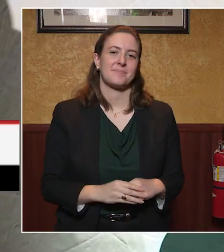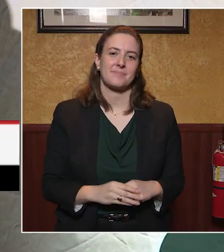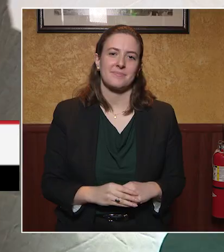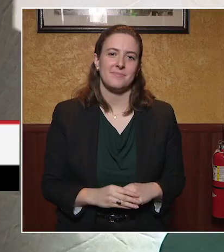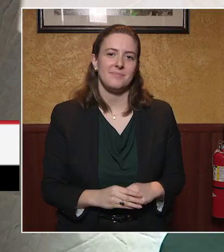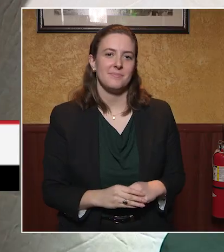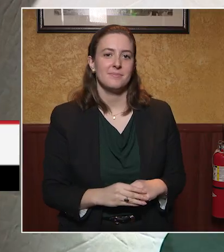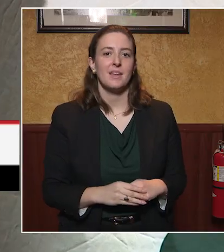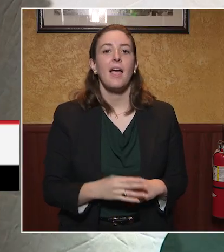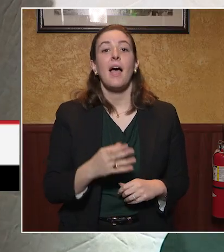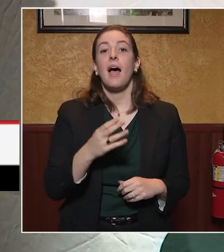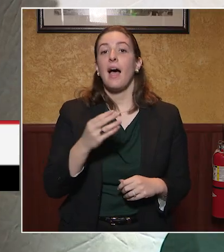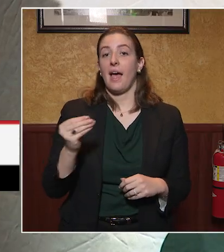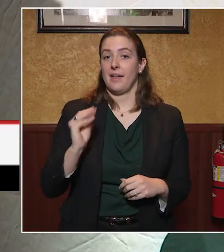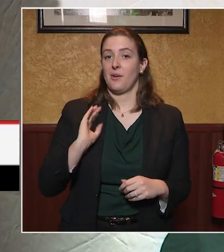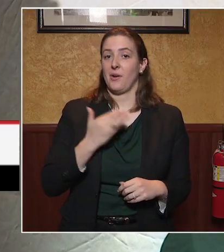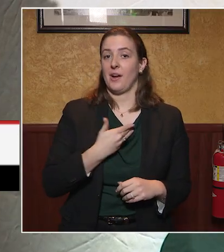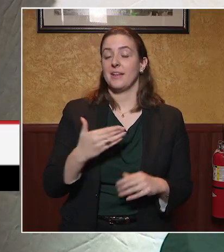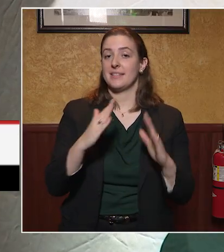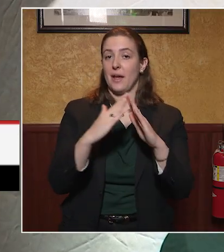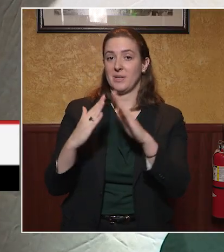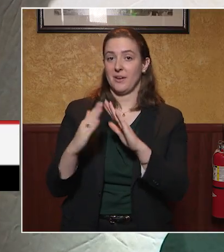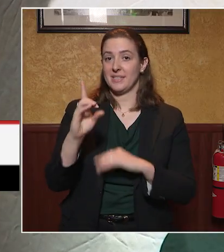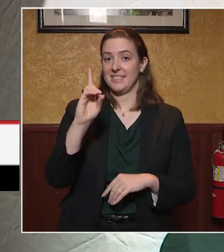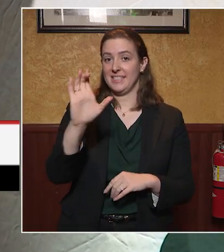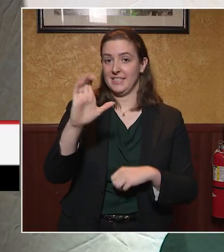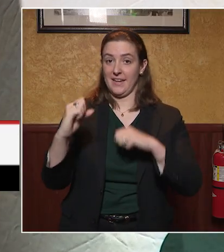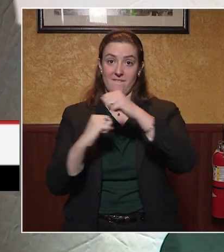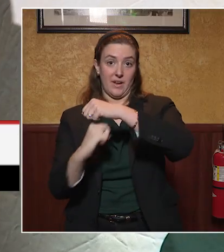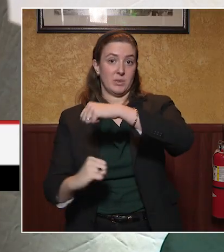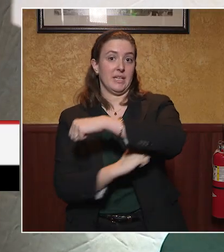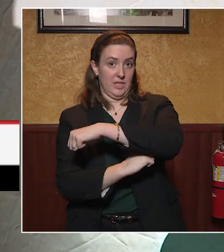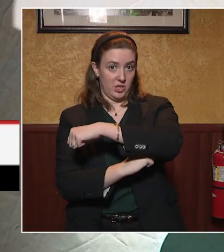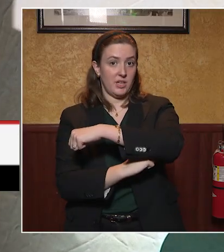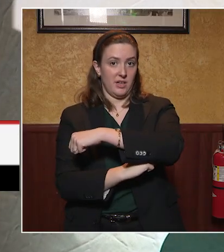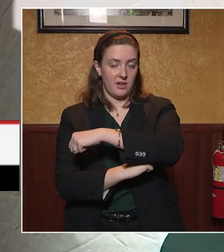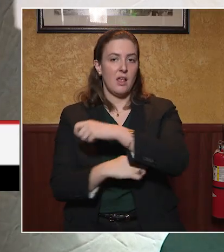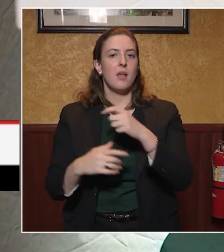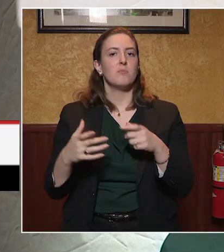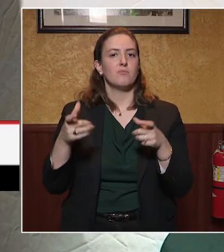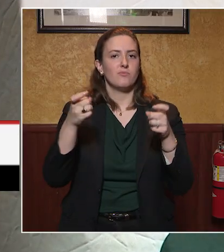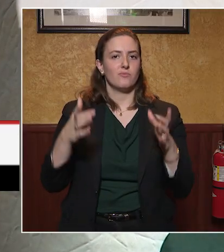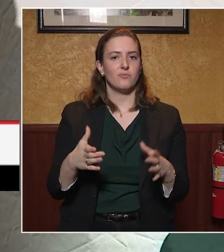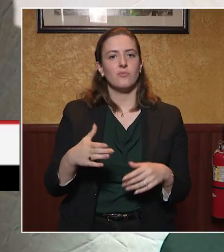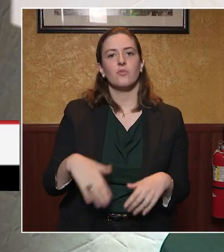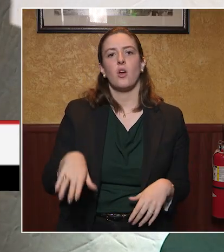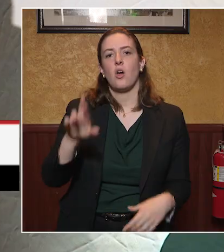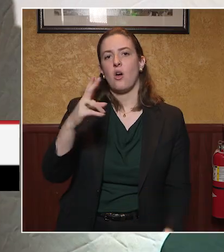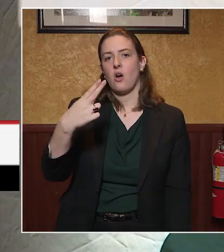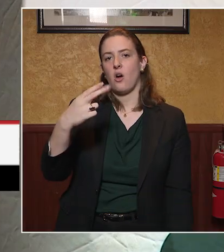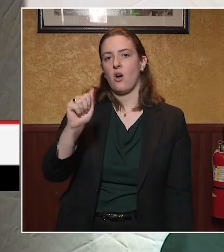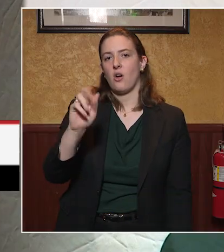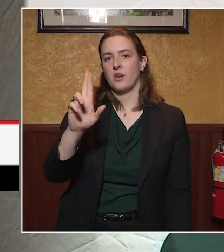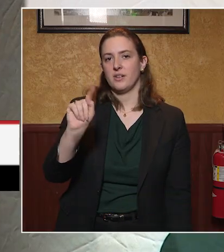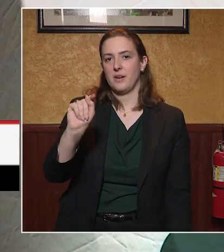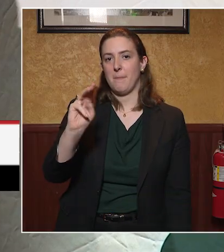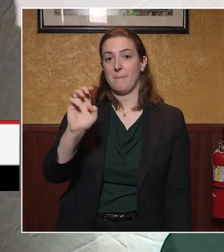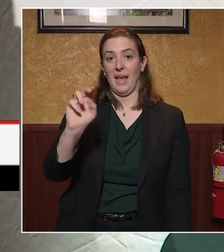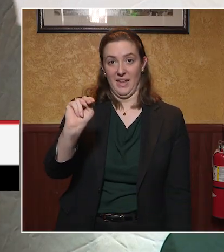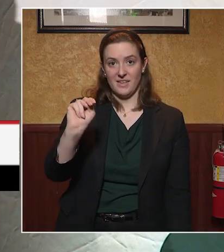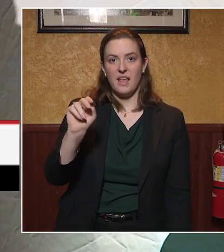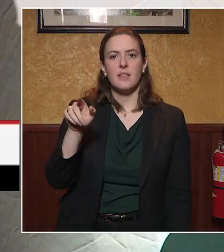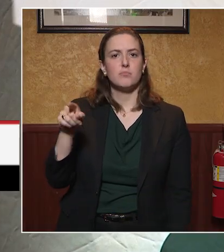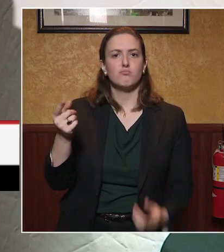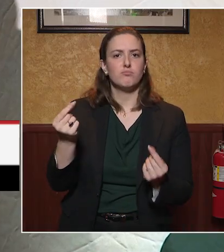by my colleague Rachel Rose Hartman. The Downtown DC Foundation works all year long to raise private funds to help support free